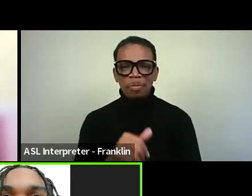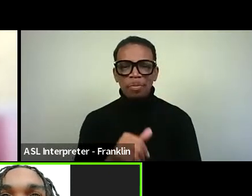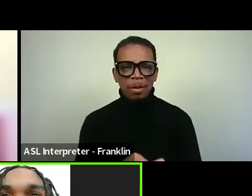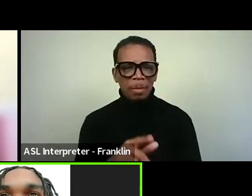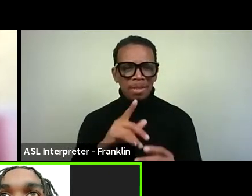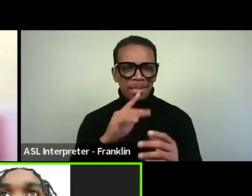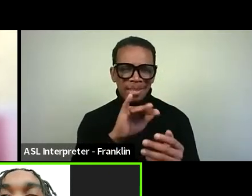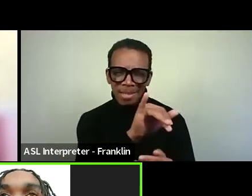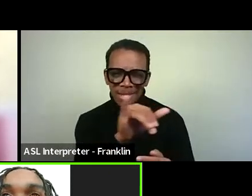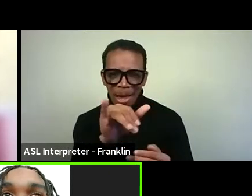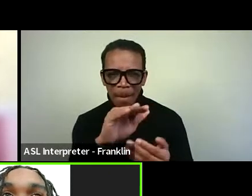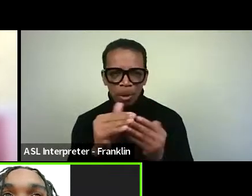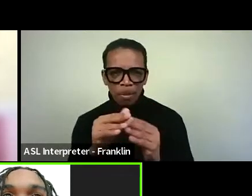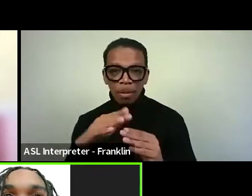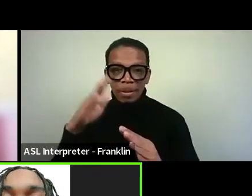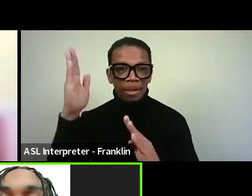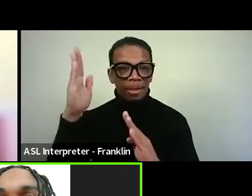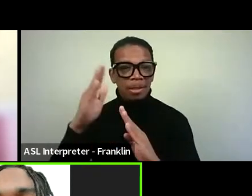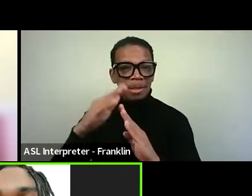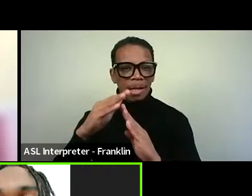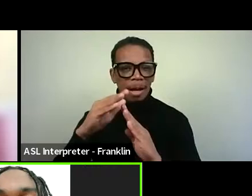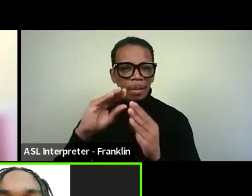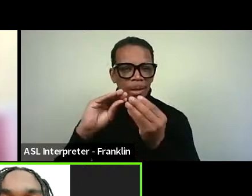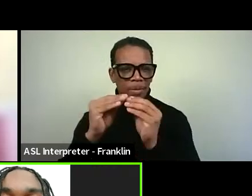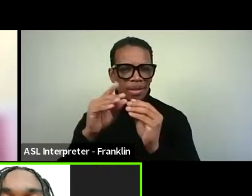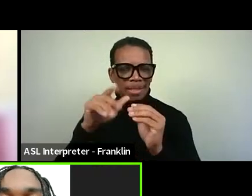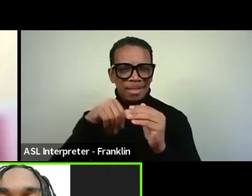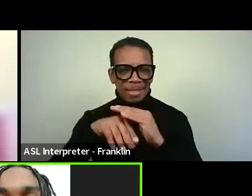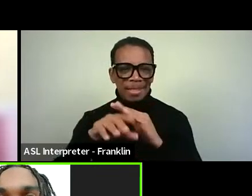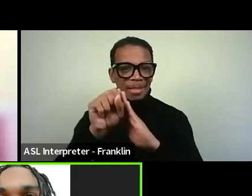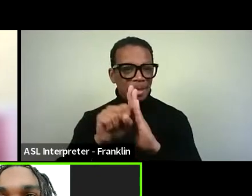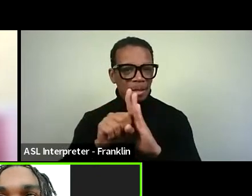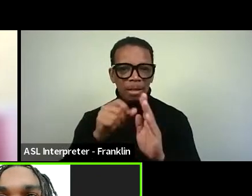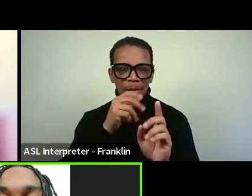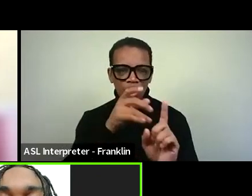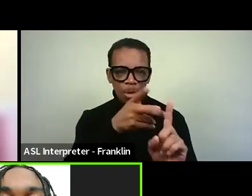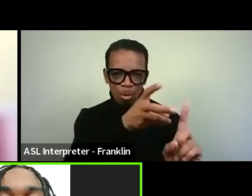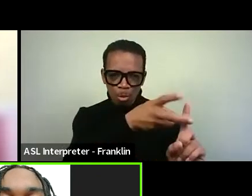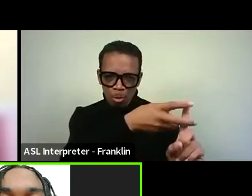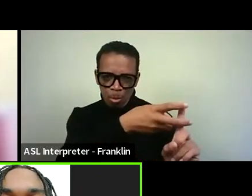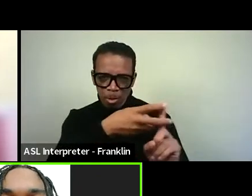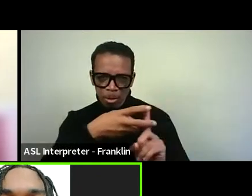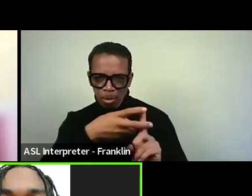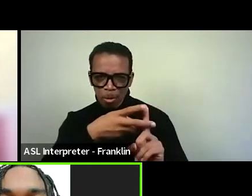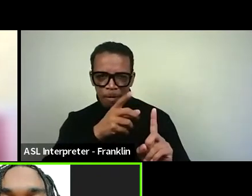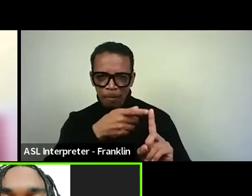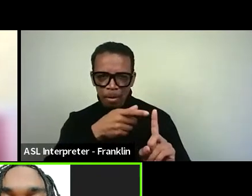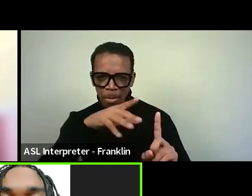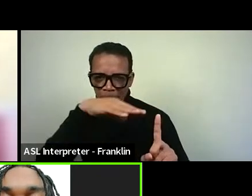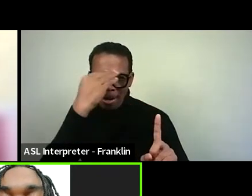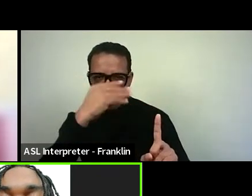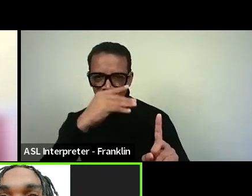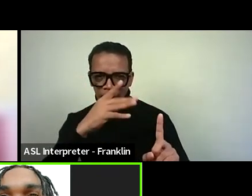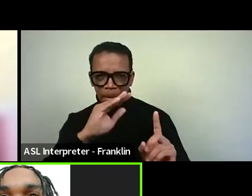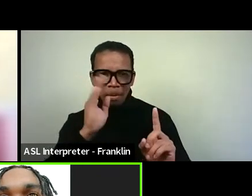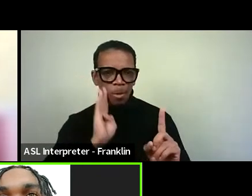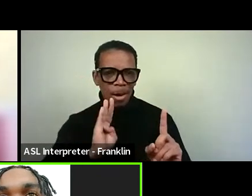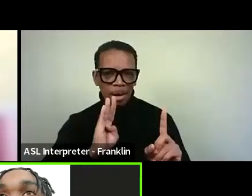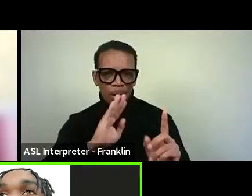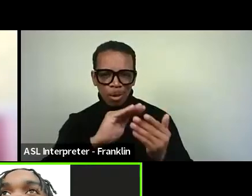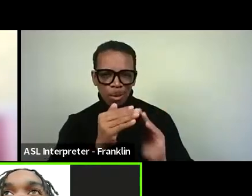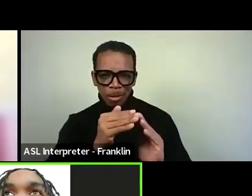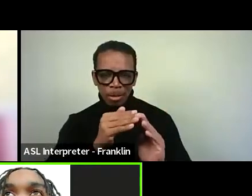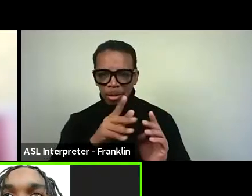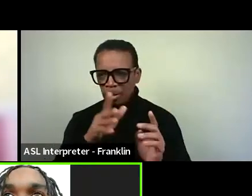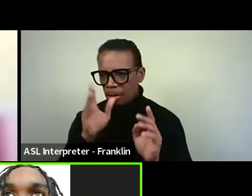the top ranked in the state and does not recruit from my community. It recruits more specifically based